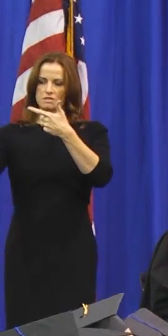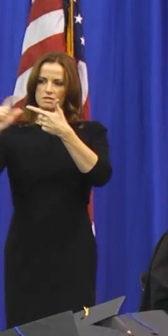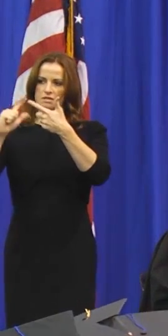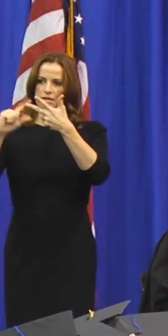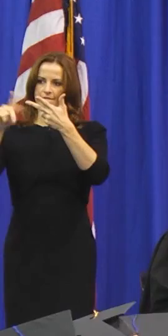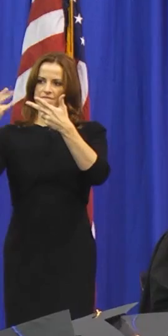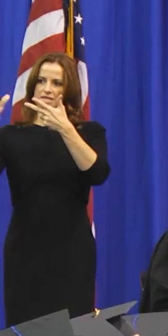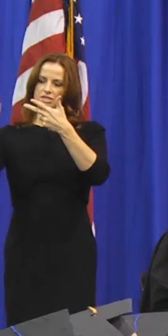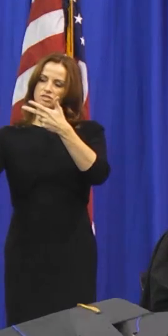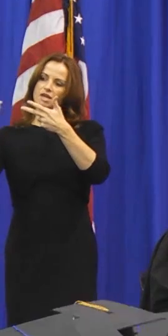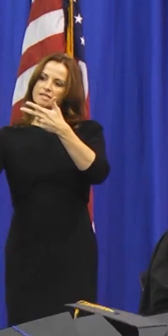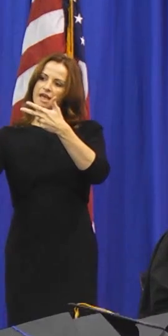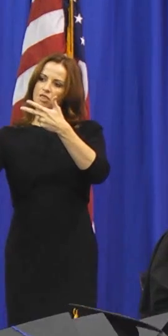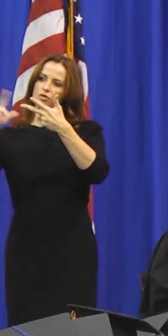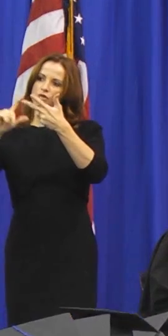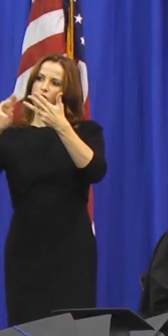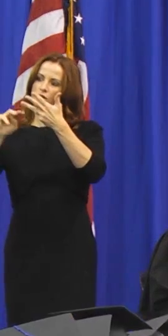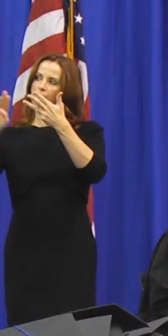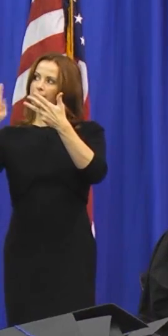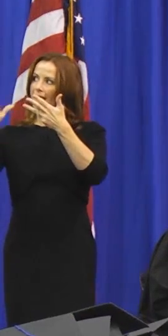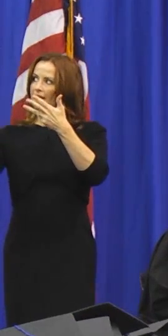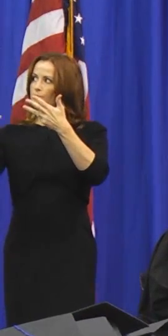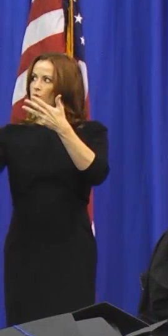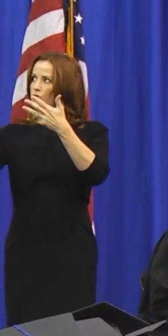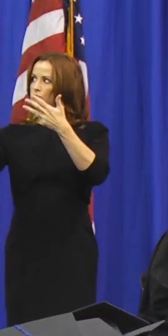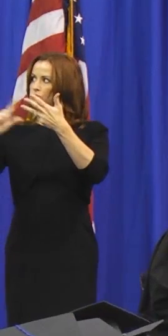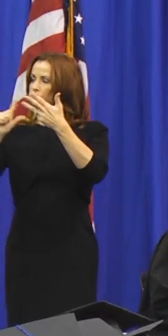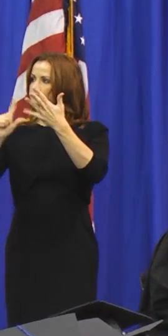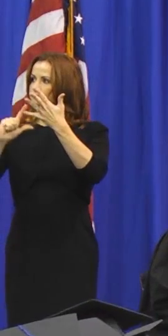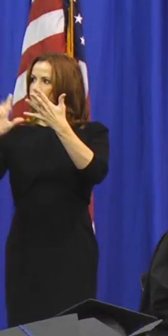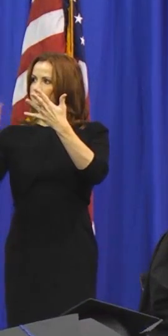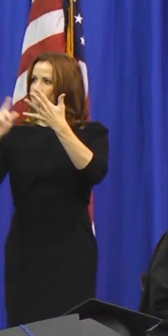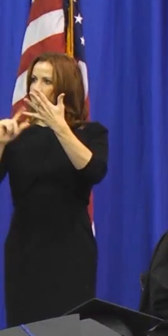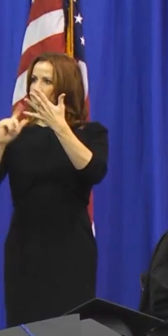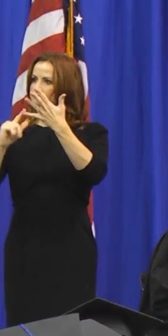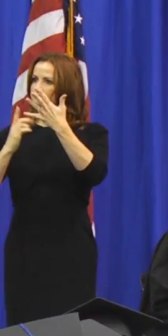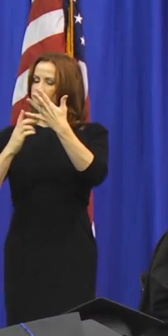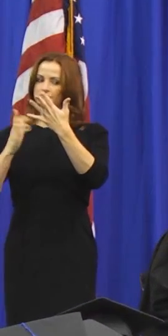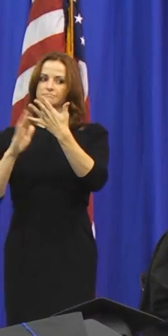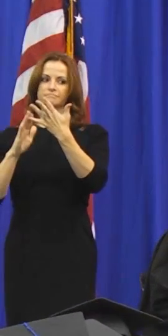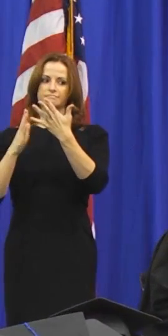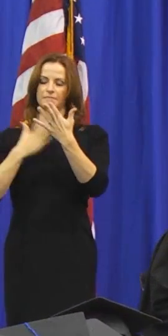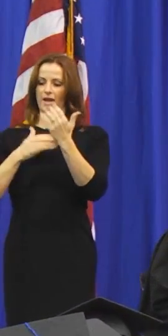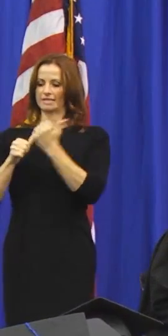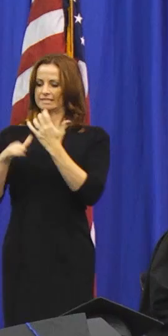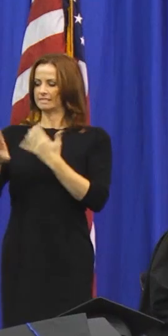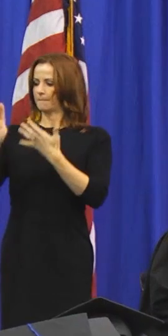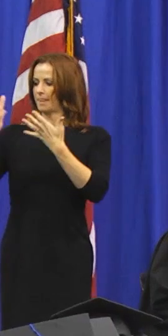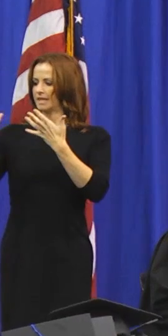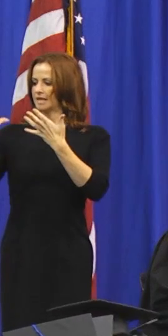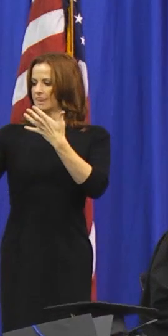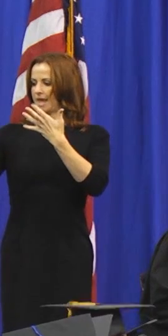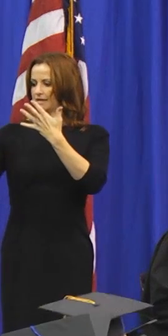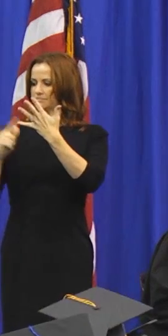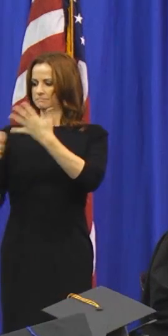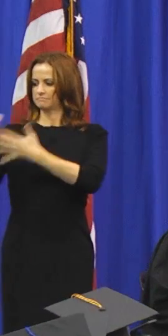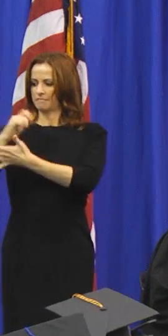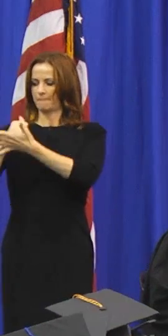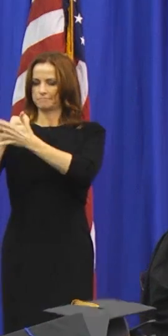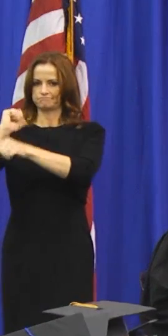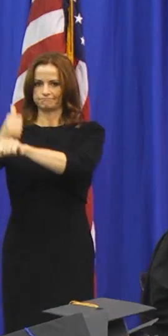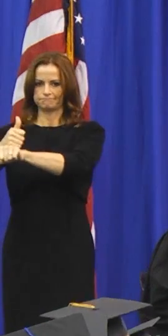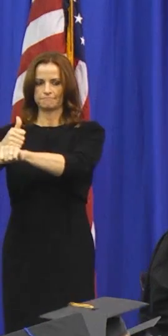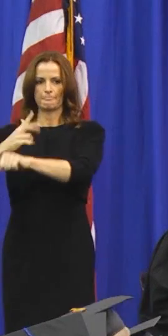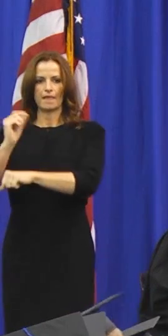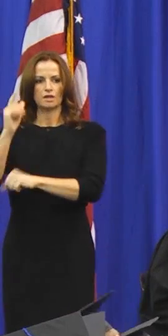Felicia Taylor, Maddie Burks, and my assistant, Belinda Lane, and